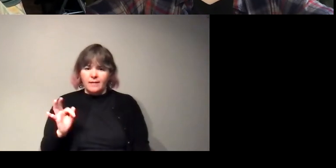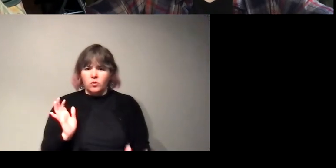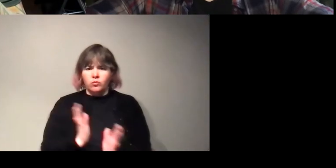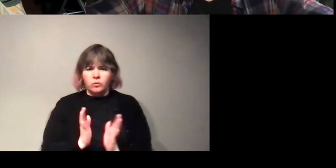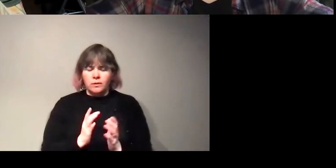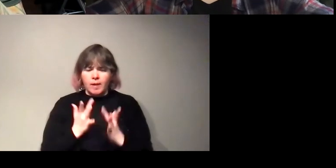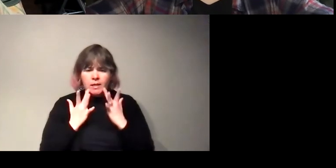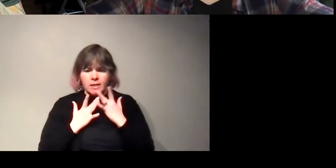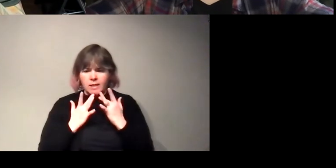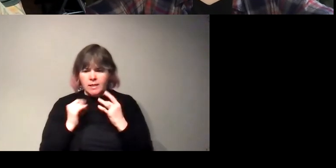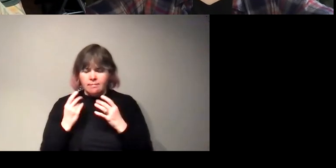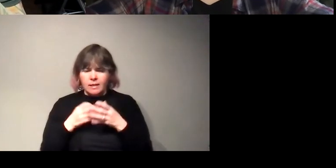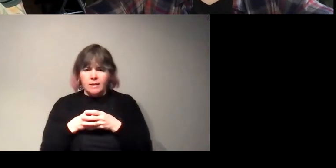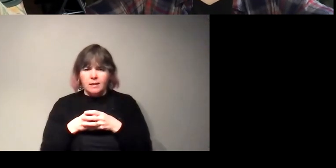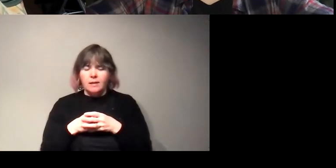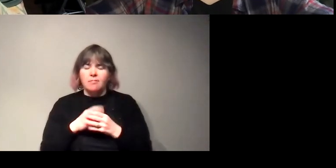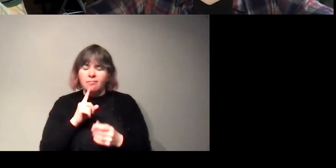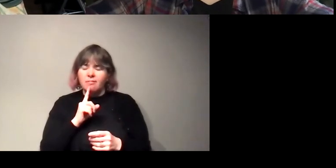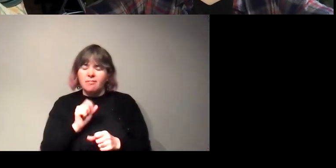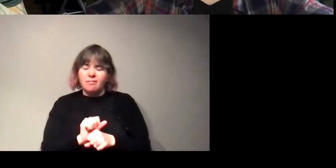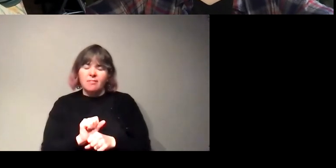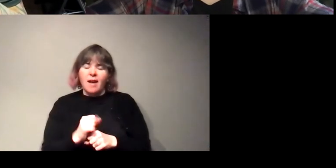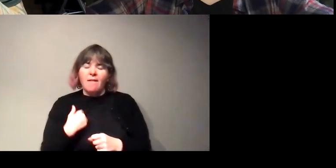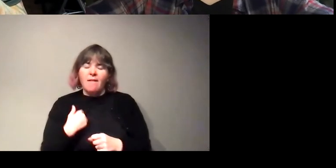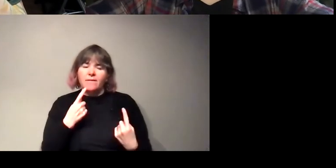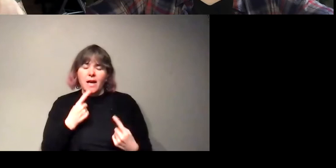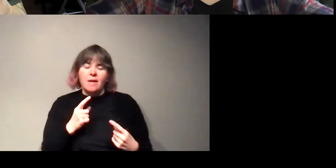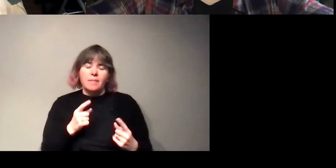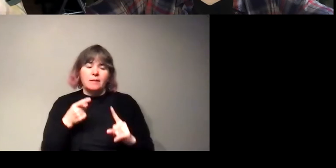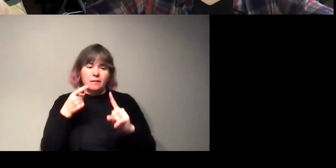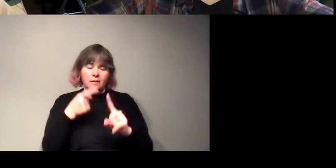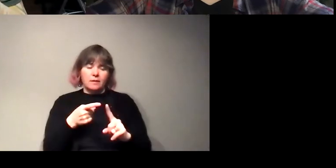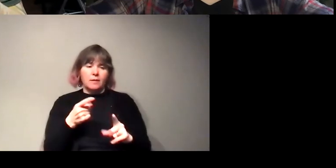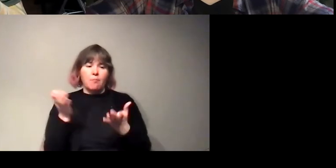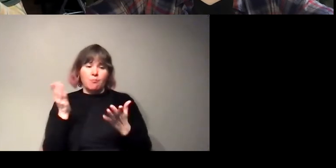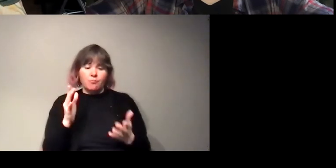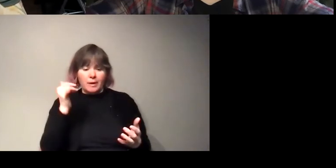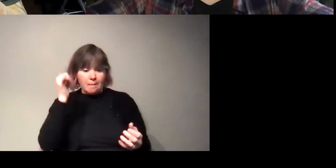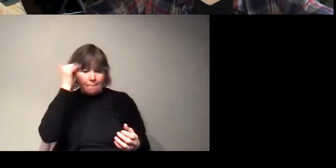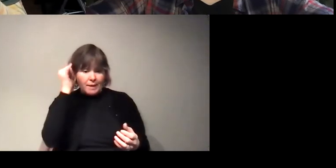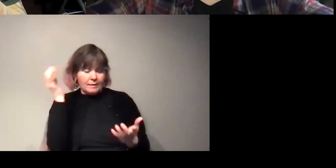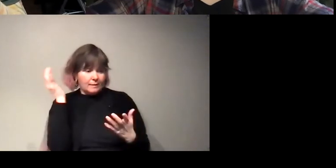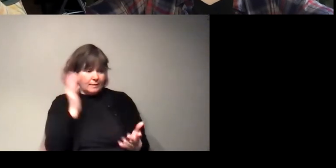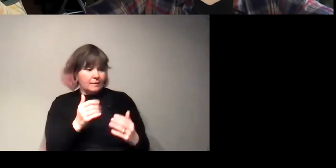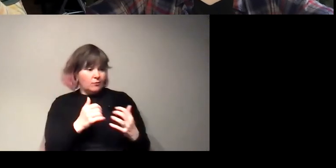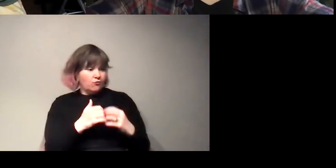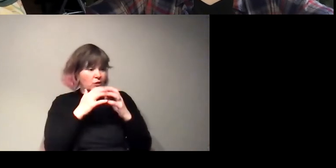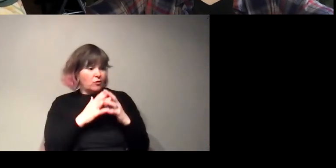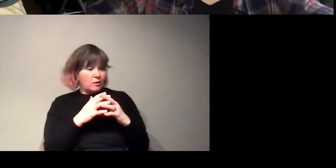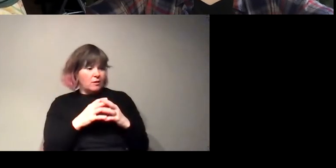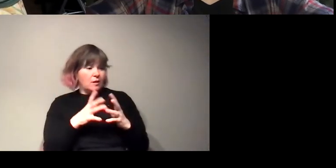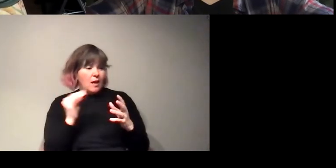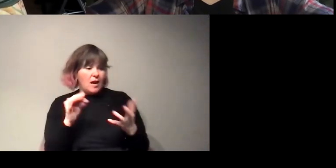them. So there's an actually famous case of bringing bison onto a prairie restoration and the bison wreck